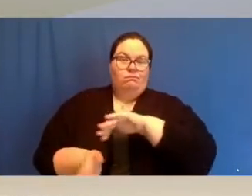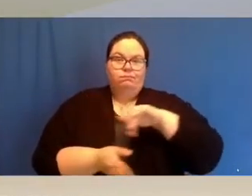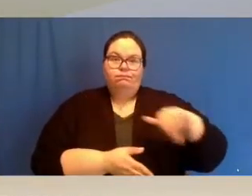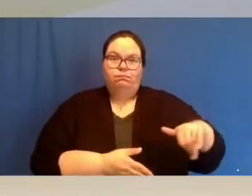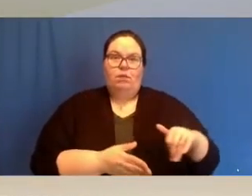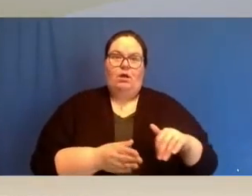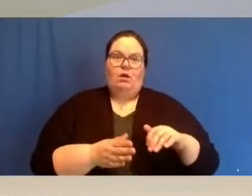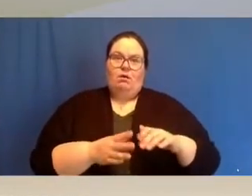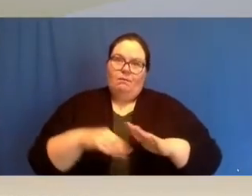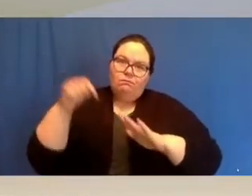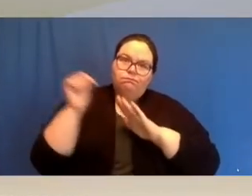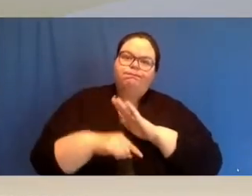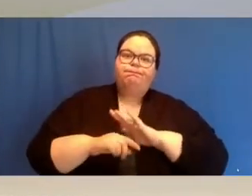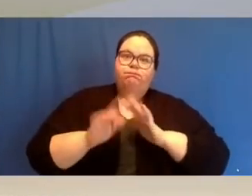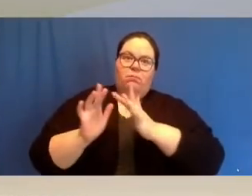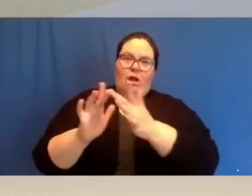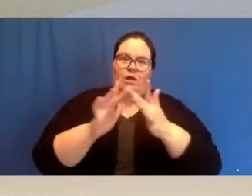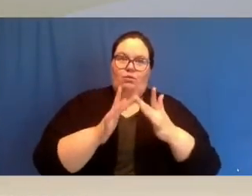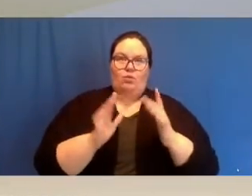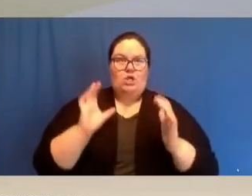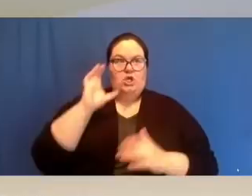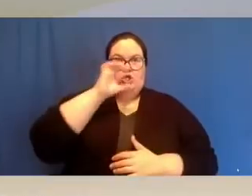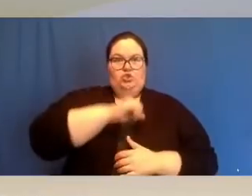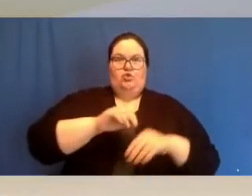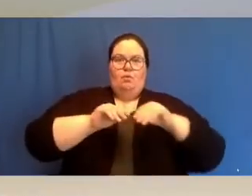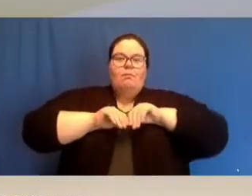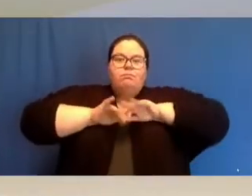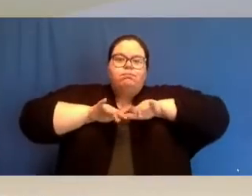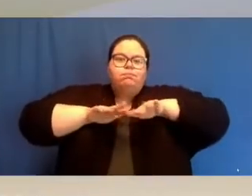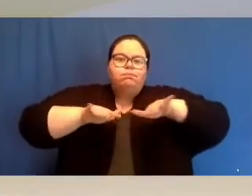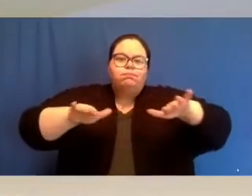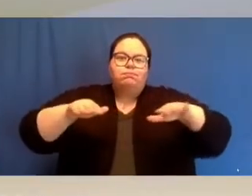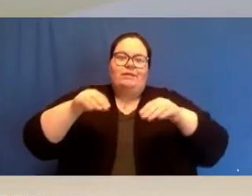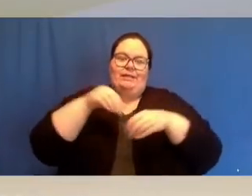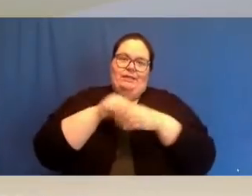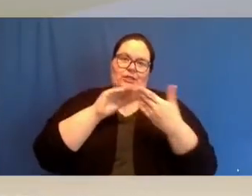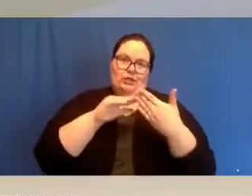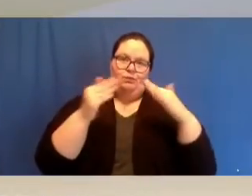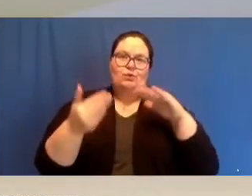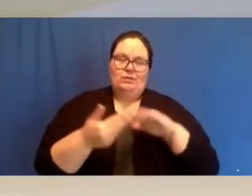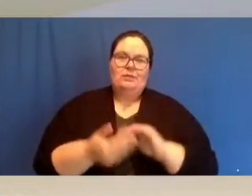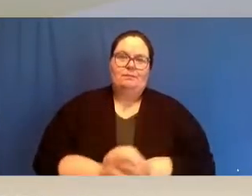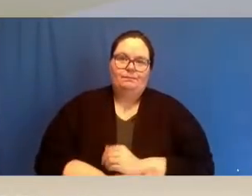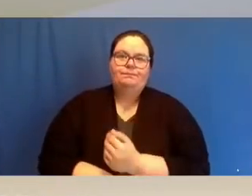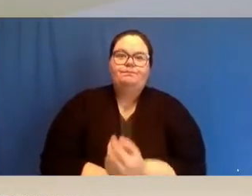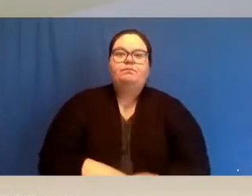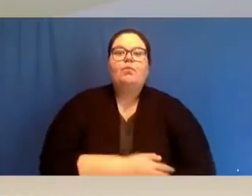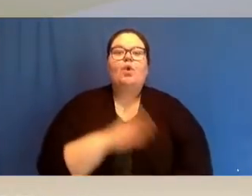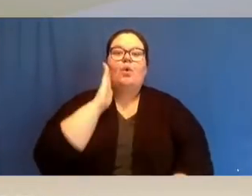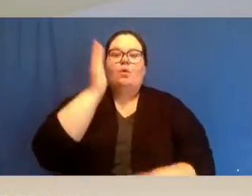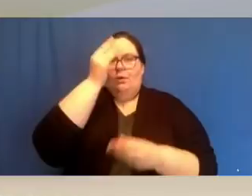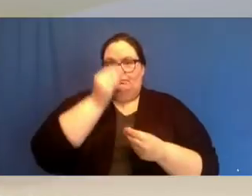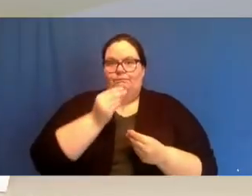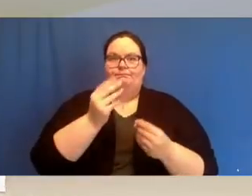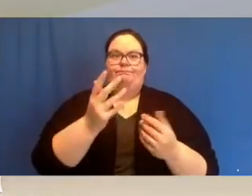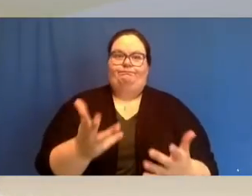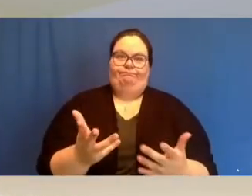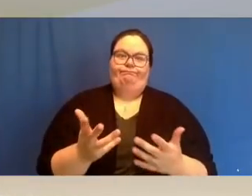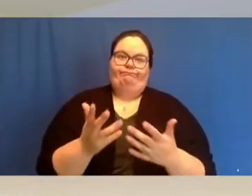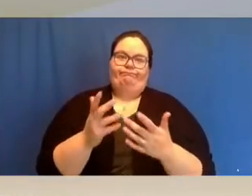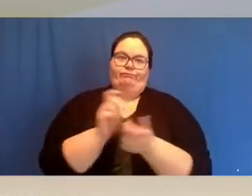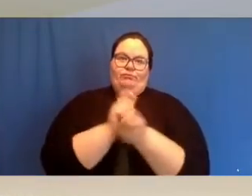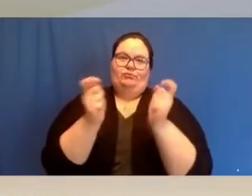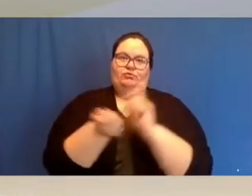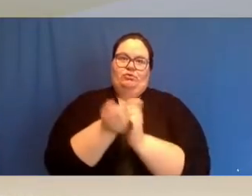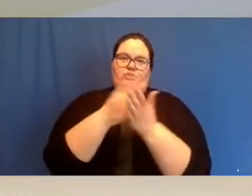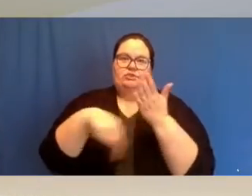contact tracing and assume there is widespread community transmission at some point, and we will be updating and reporting on these changes